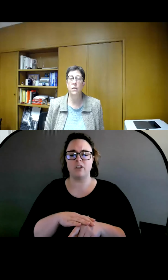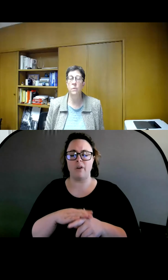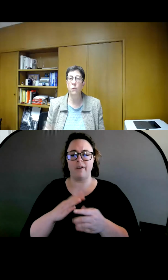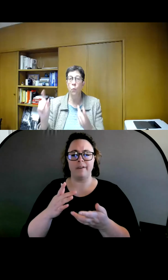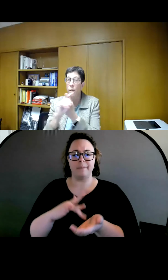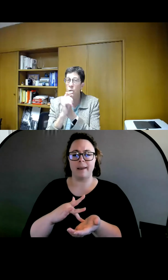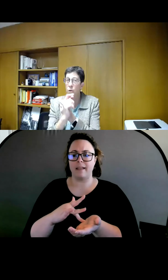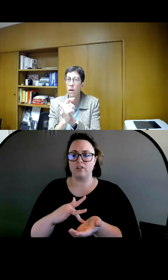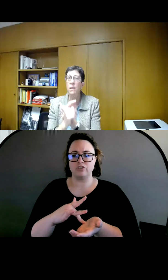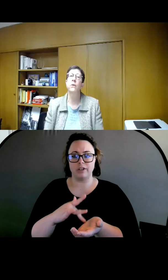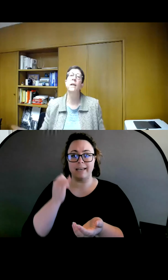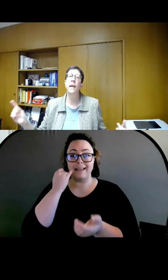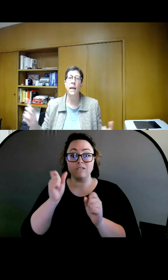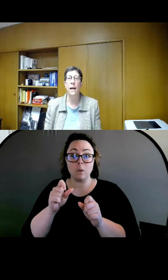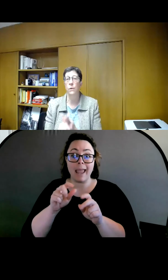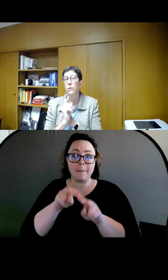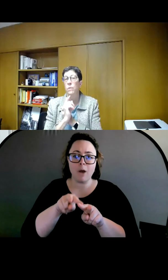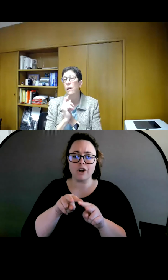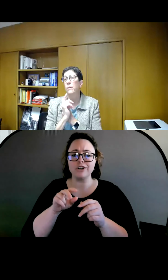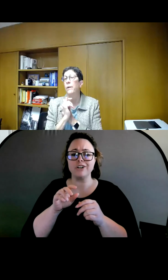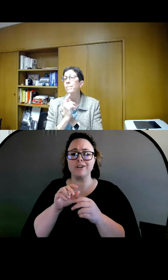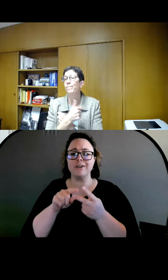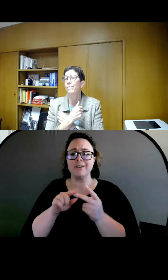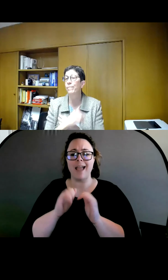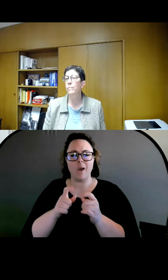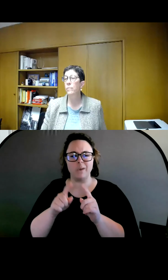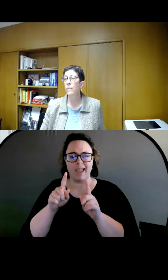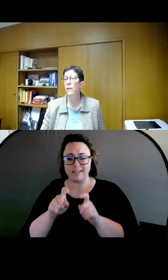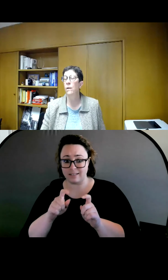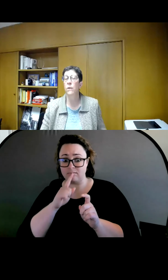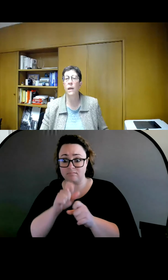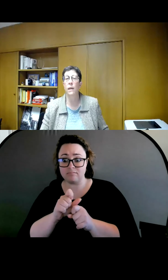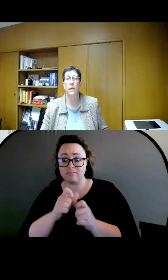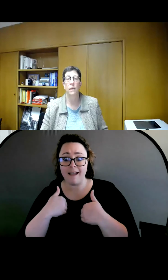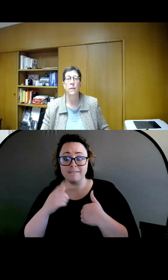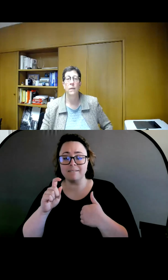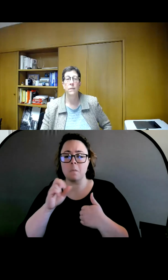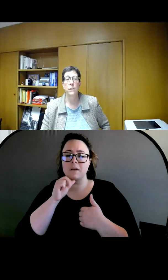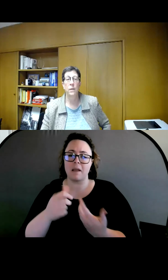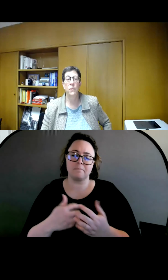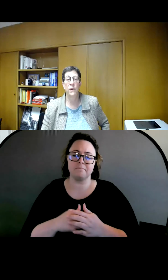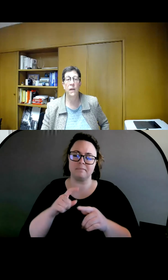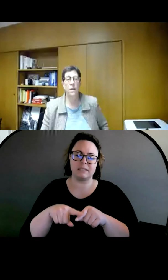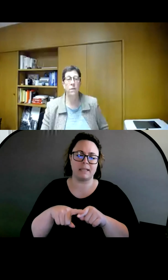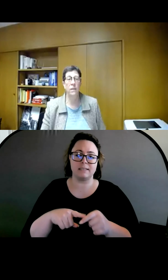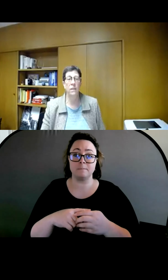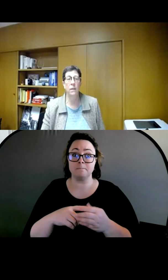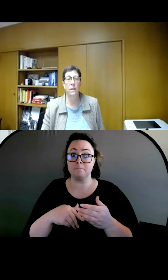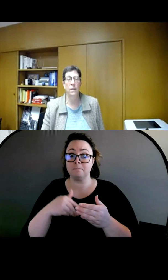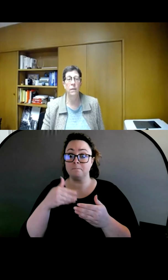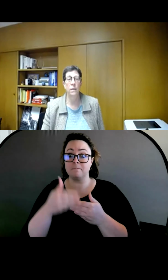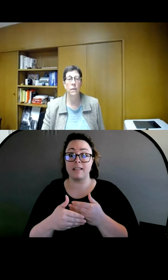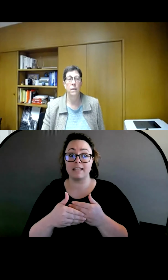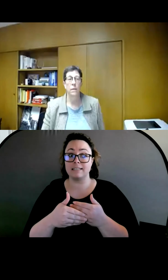medication, in terms of whether you can monitor it and how you can monitor it. Okay, should I move on now, I